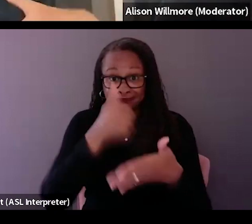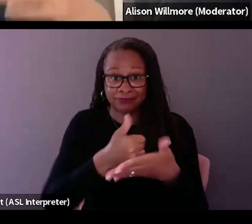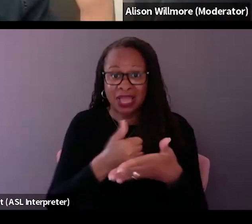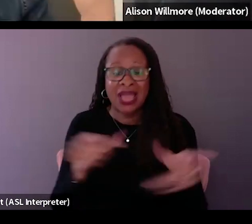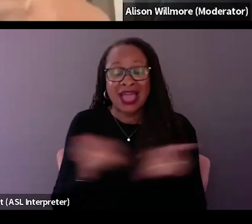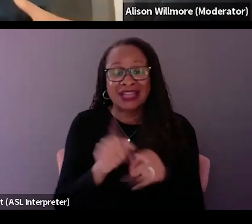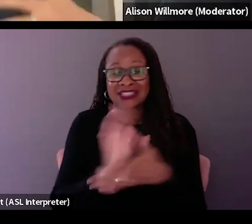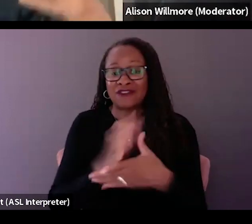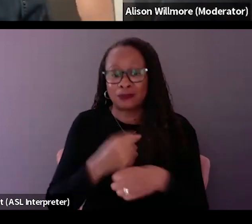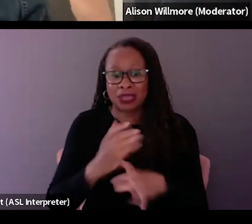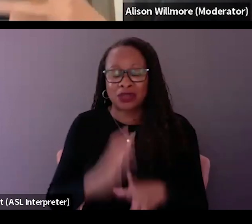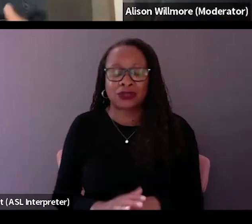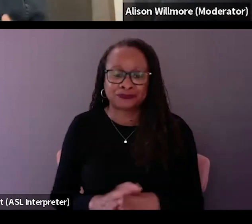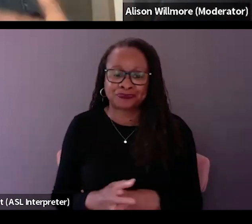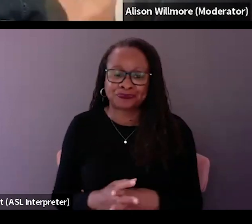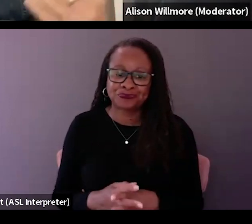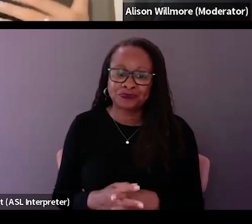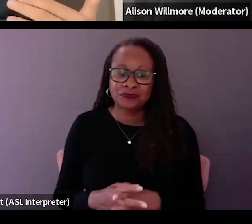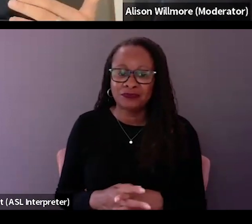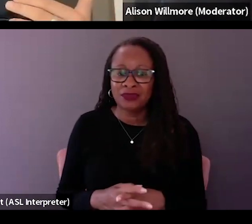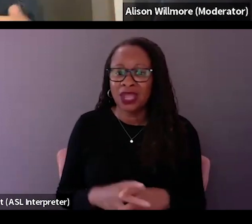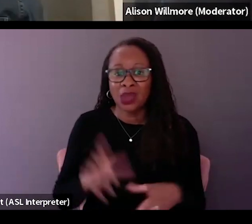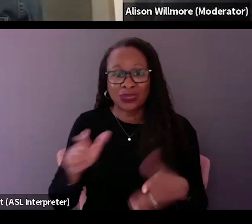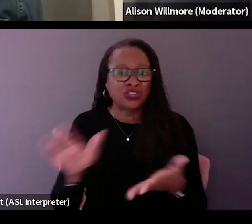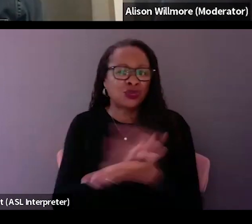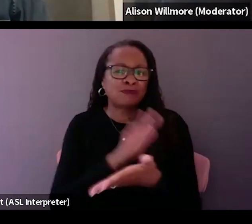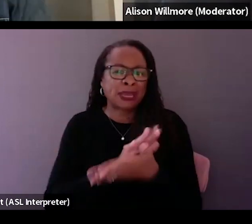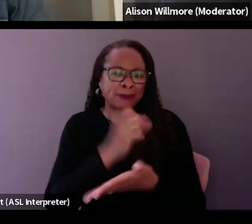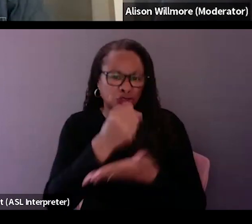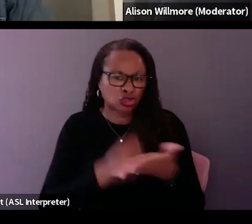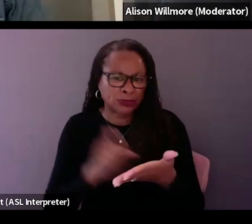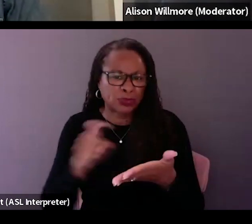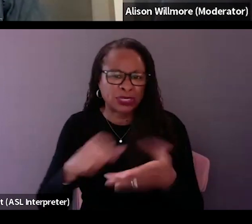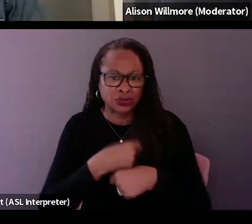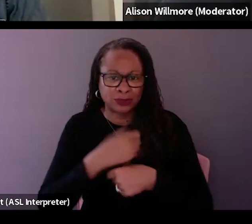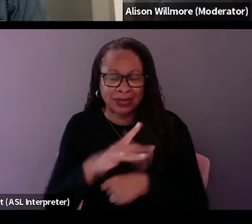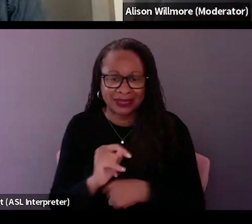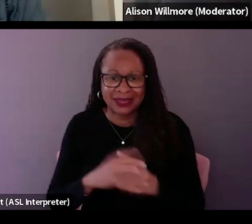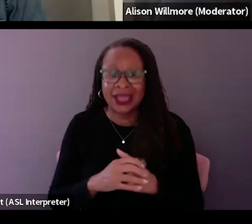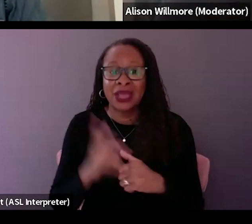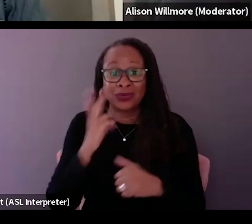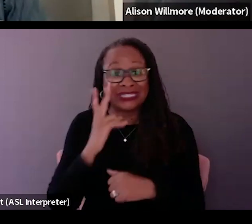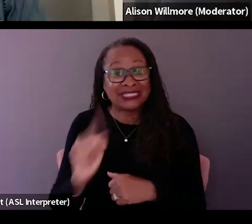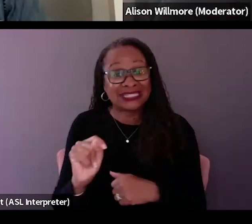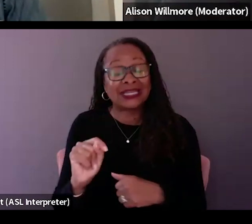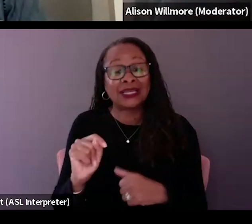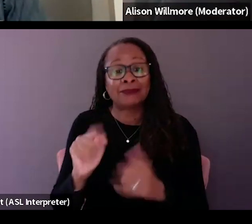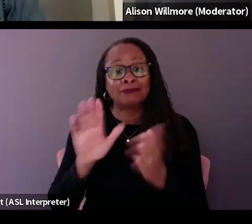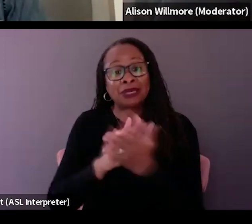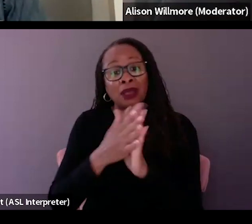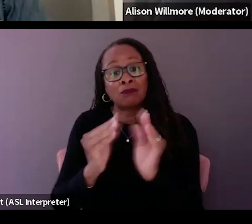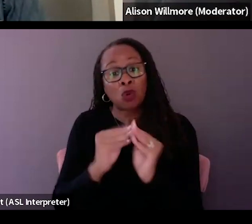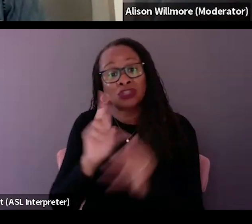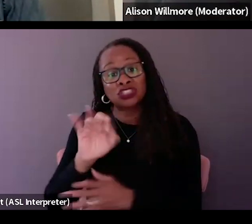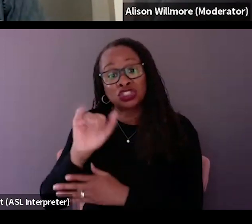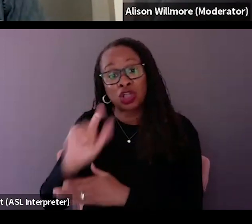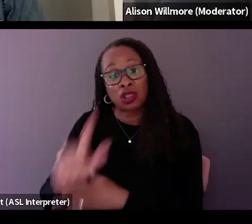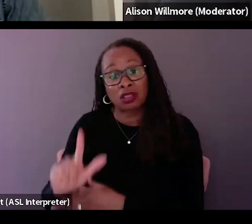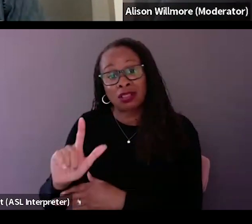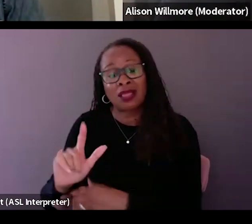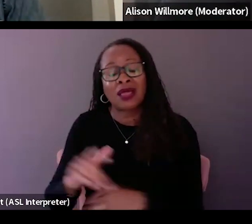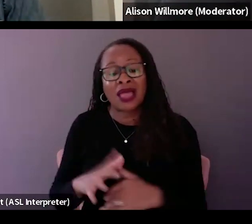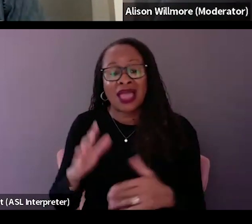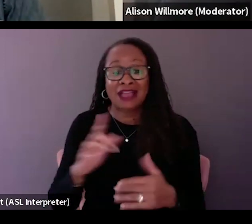them. We need to have them digitally. And actually it's Dominique